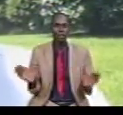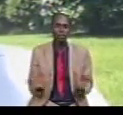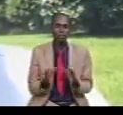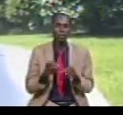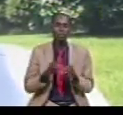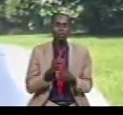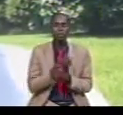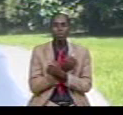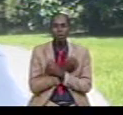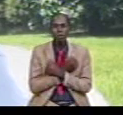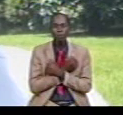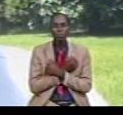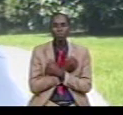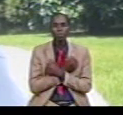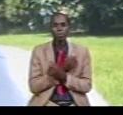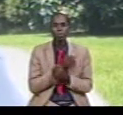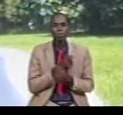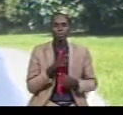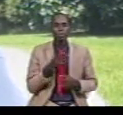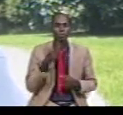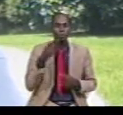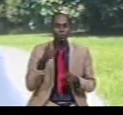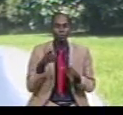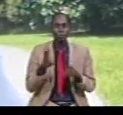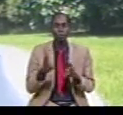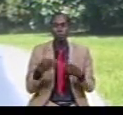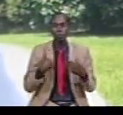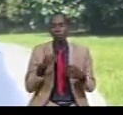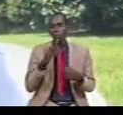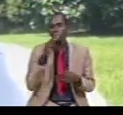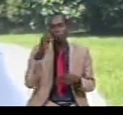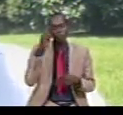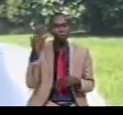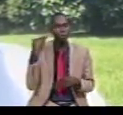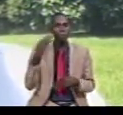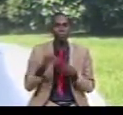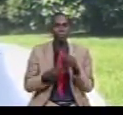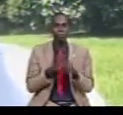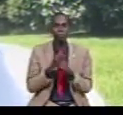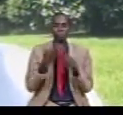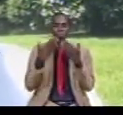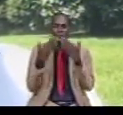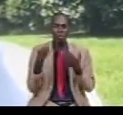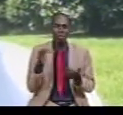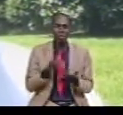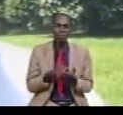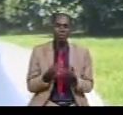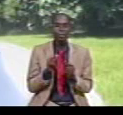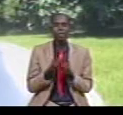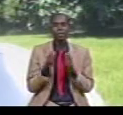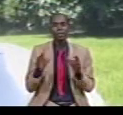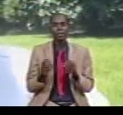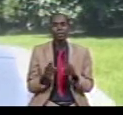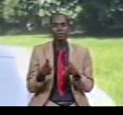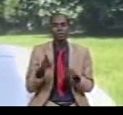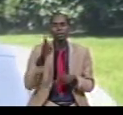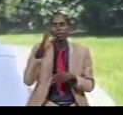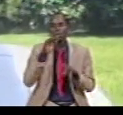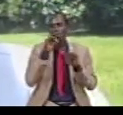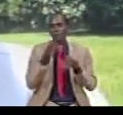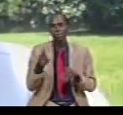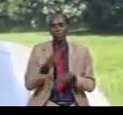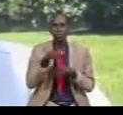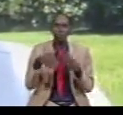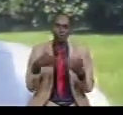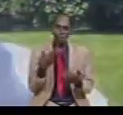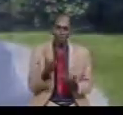love the way you have all these 50 plus years. Thanks again for the great opportunity. God bless you all.